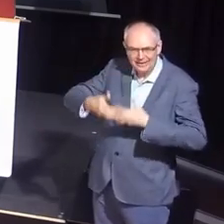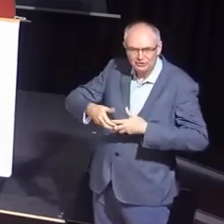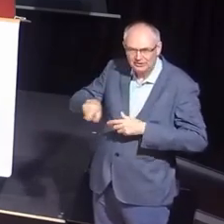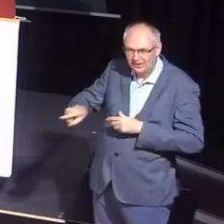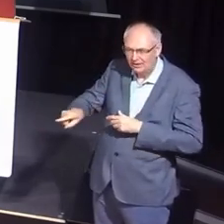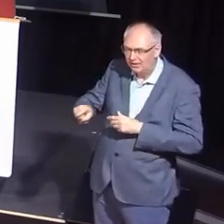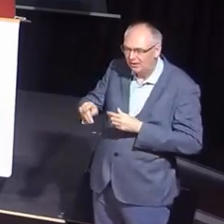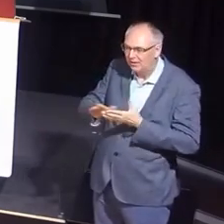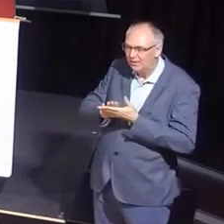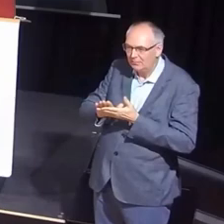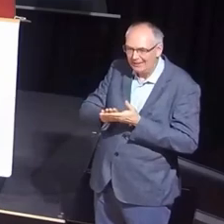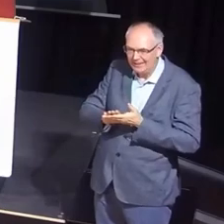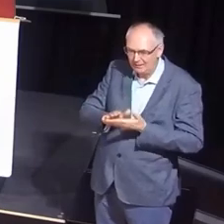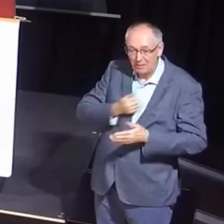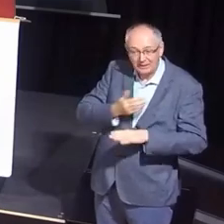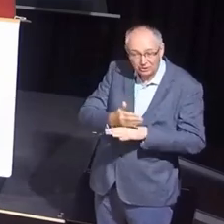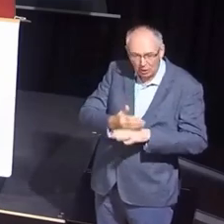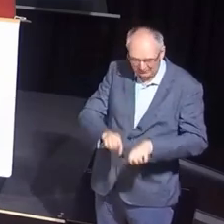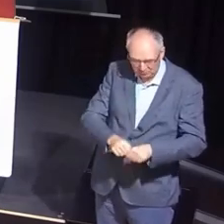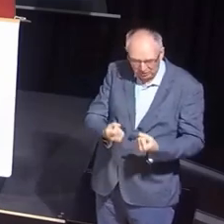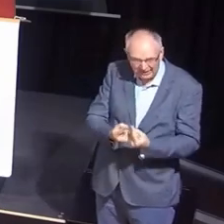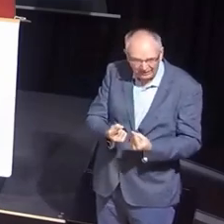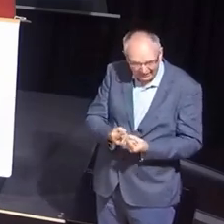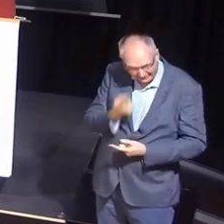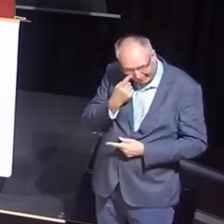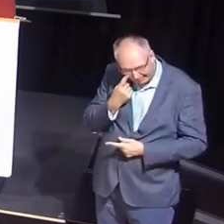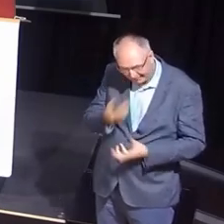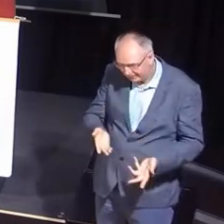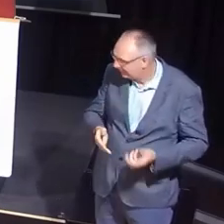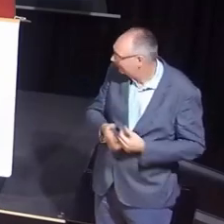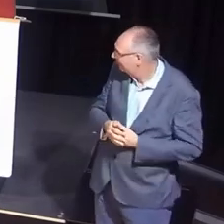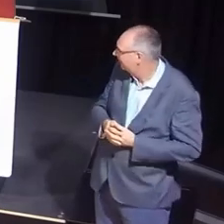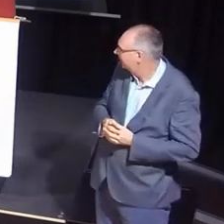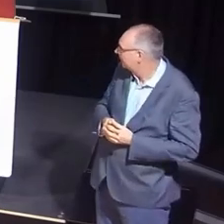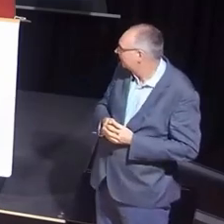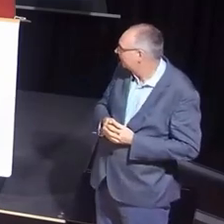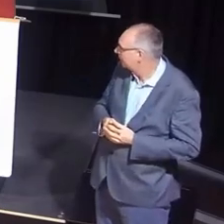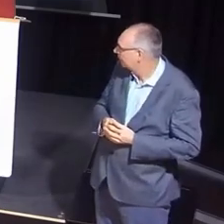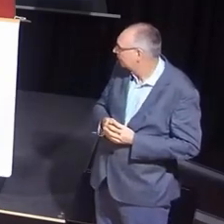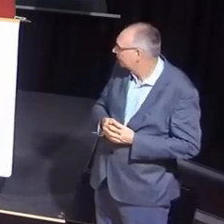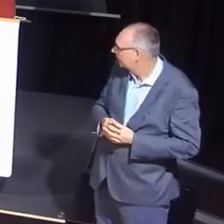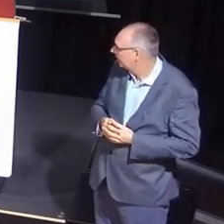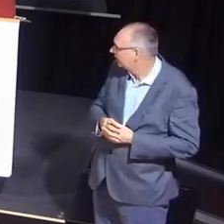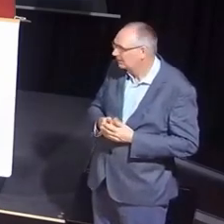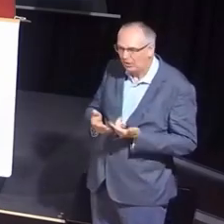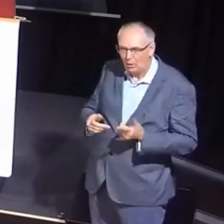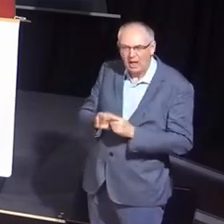basically means I break things from my job. One way to describe what I do is I pee on all the